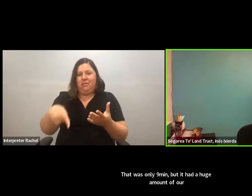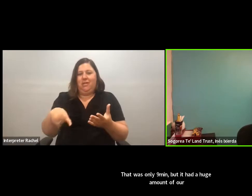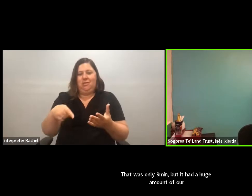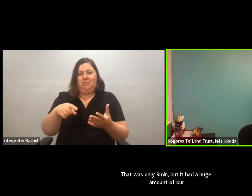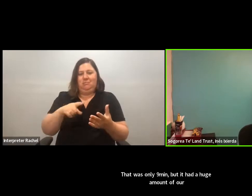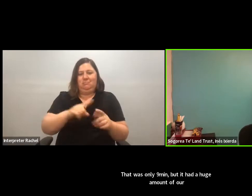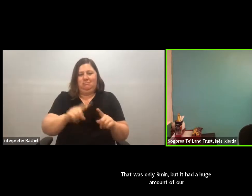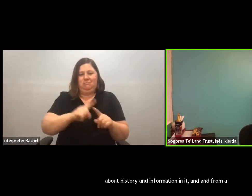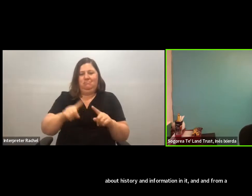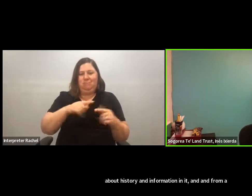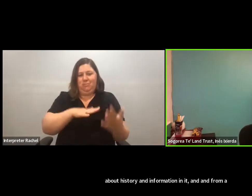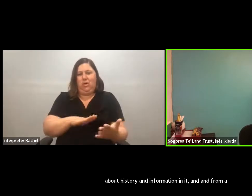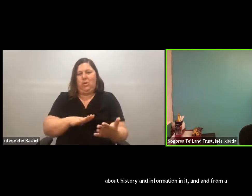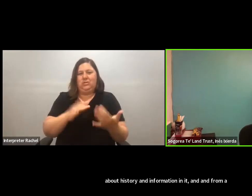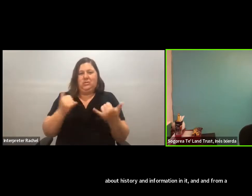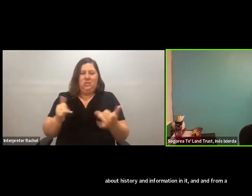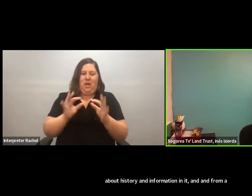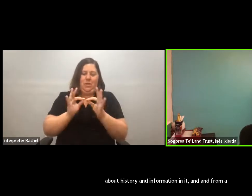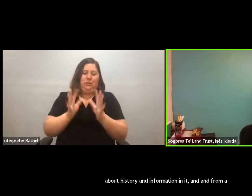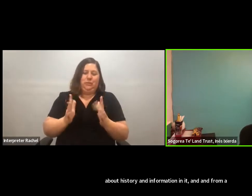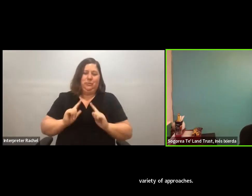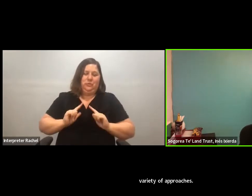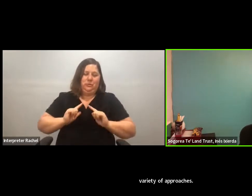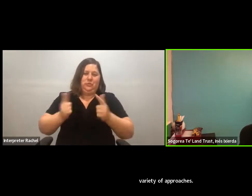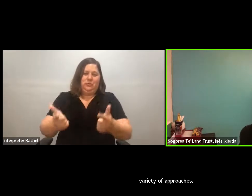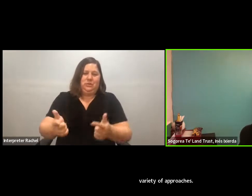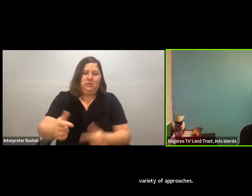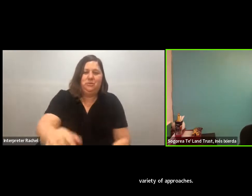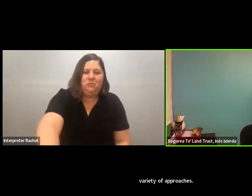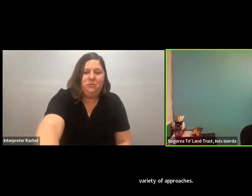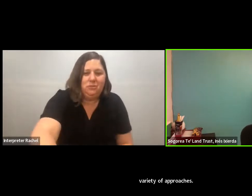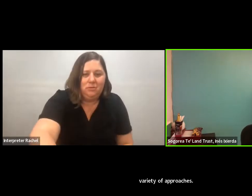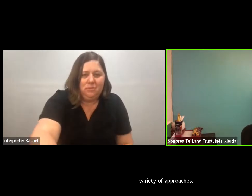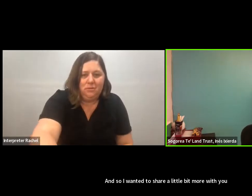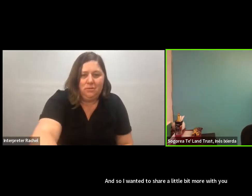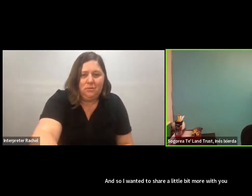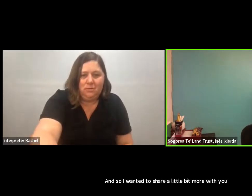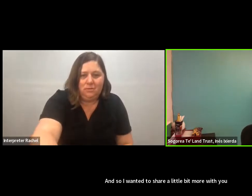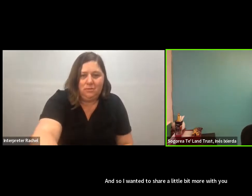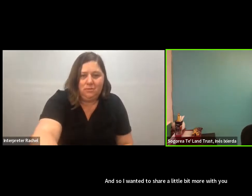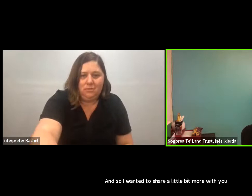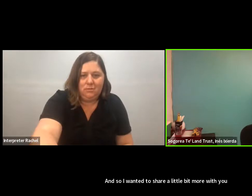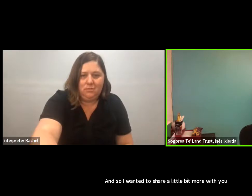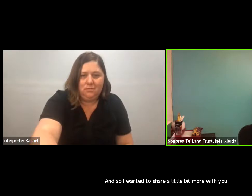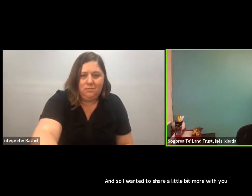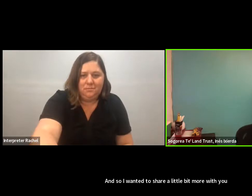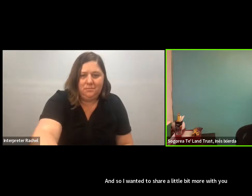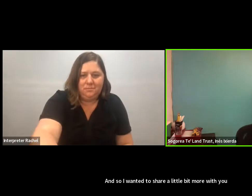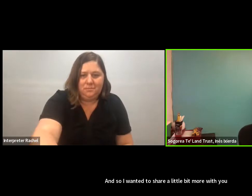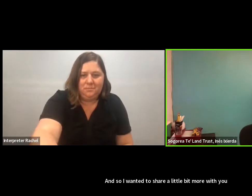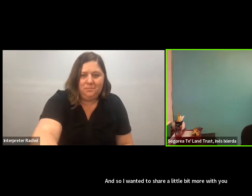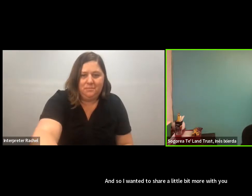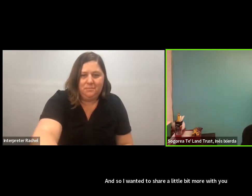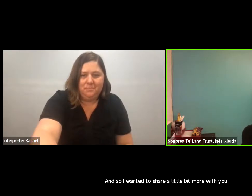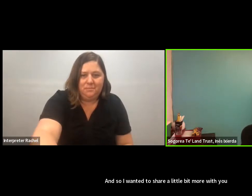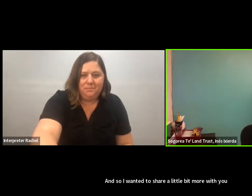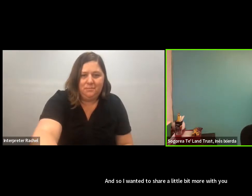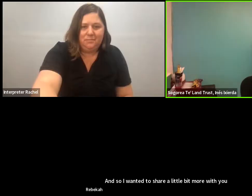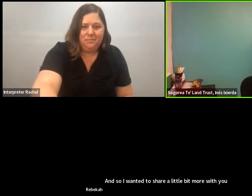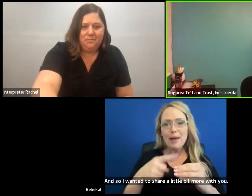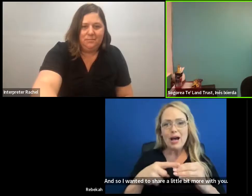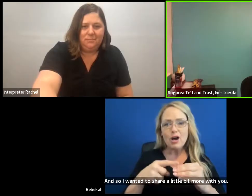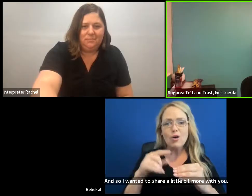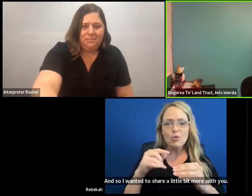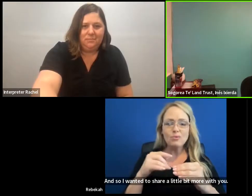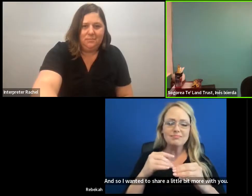of approaches. And so I wanted to share a little bit more with you. I know that this section is around Indigenous people and the